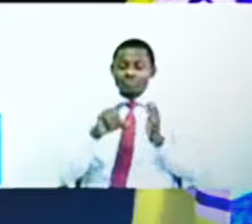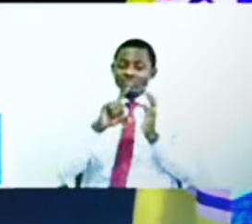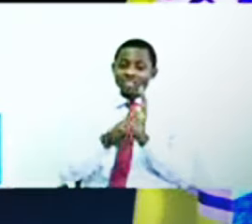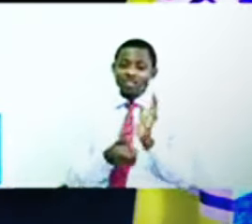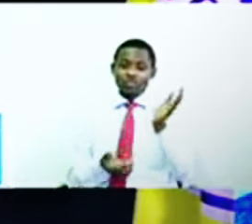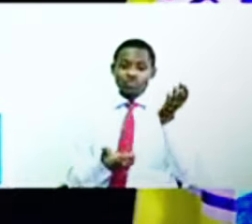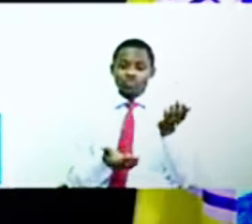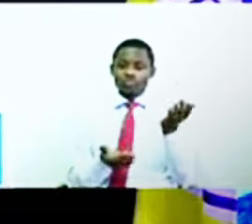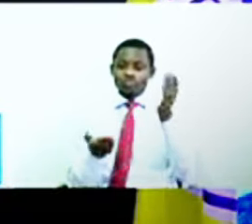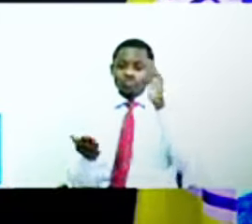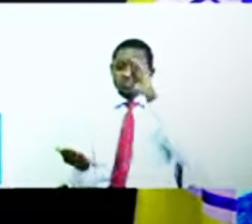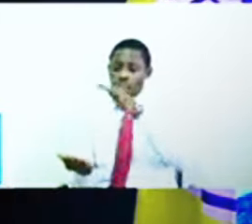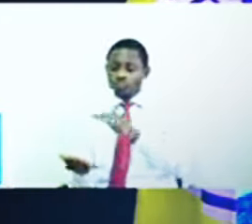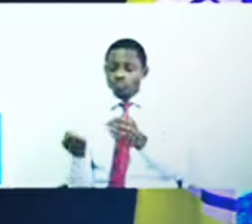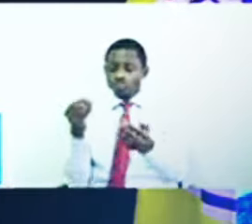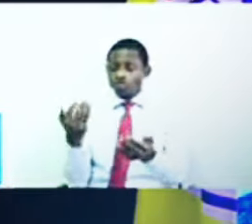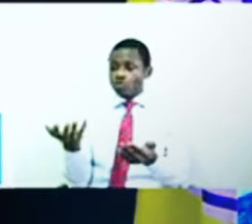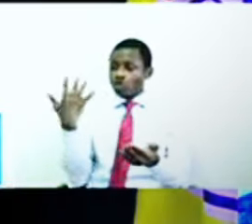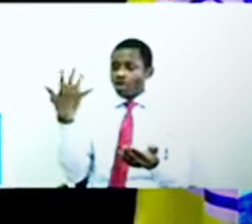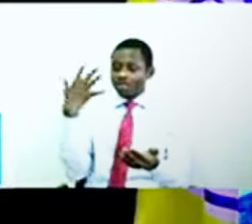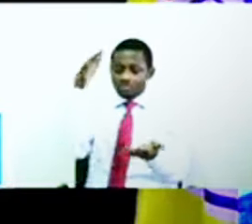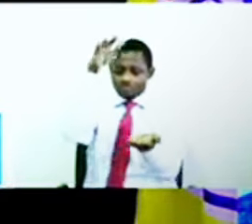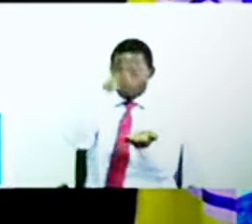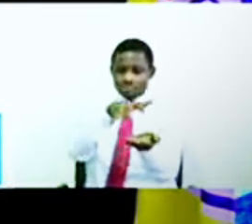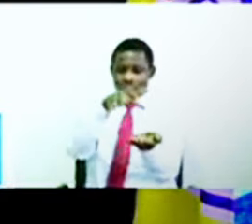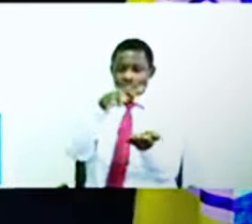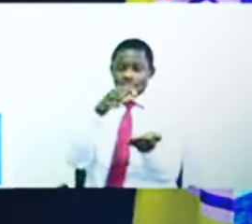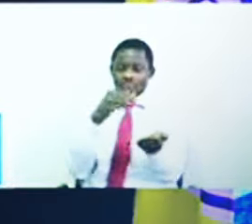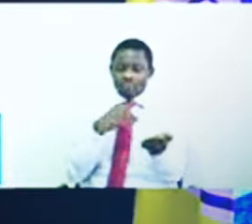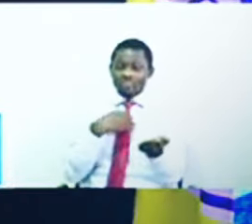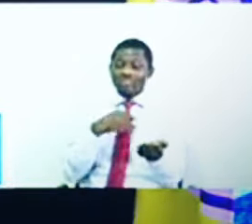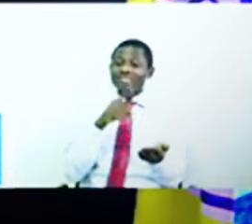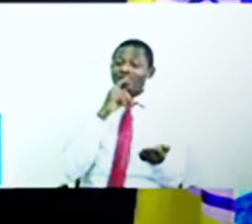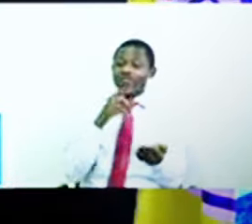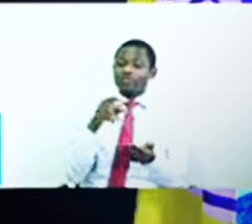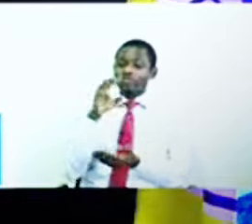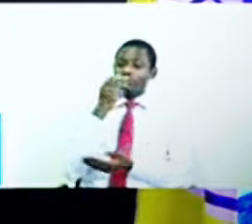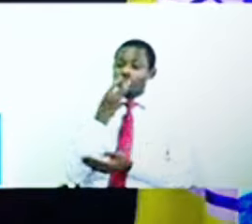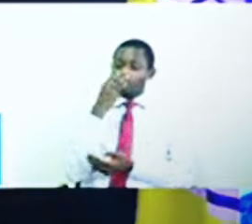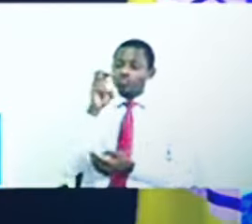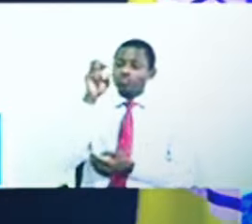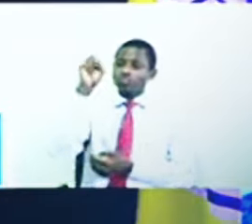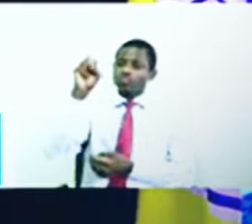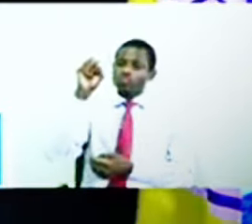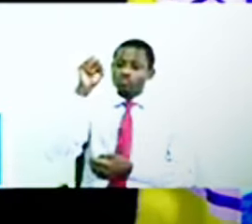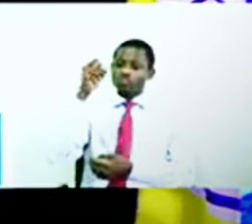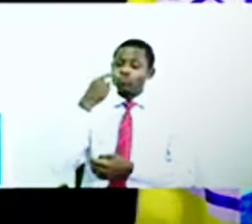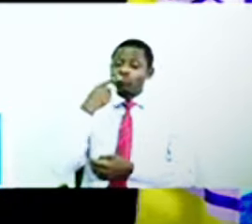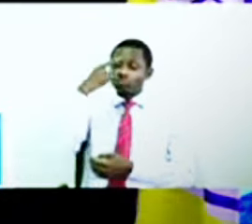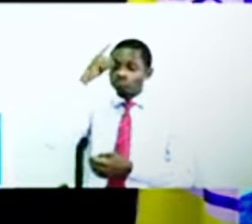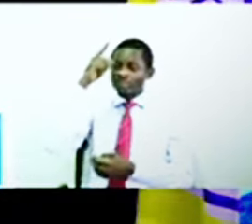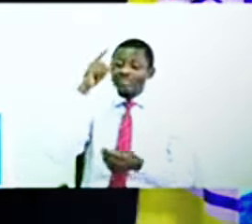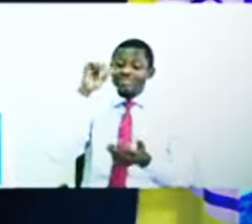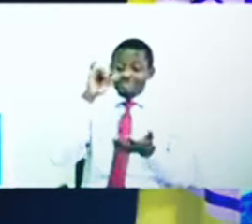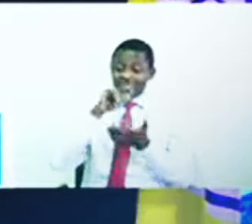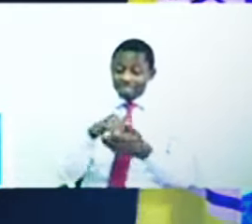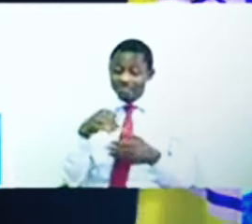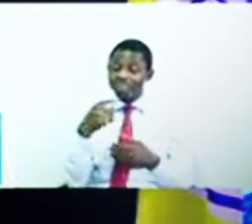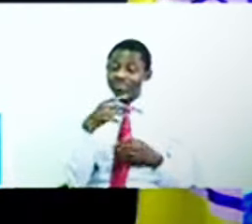you swear. By the Bible or the Quran. What the trono and as a Quran or can't. And then you make your declaration